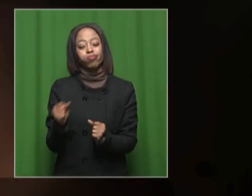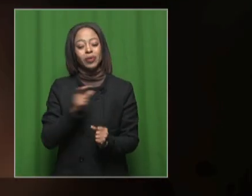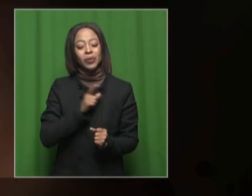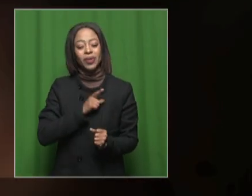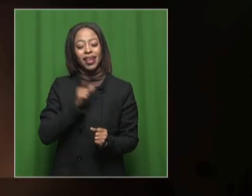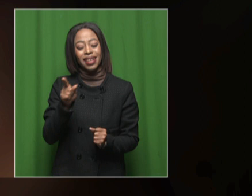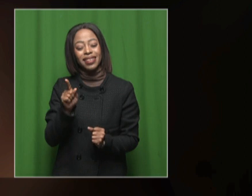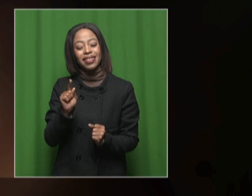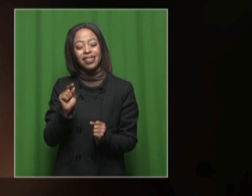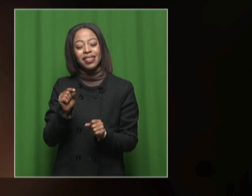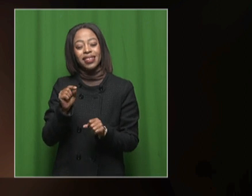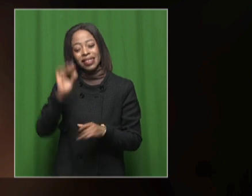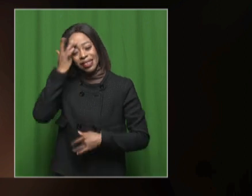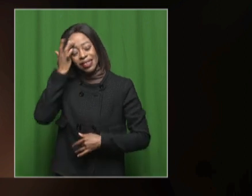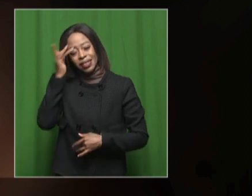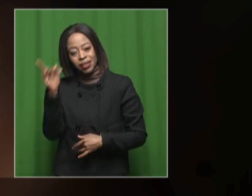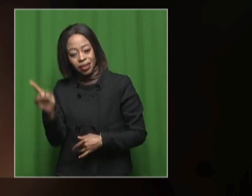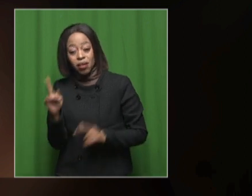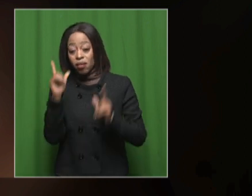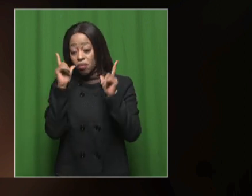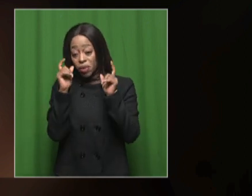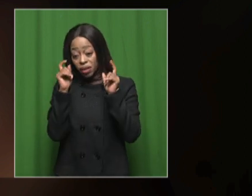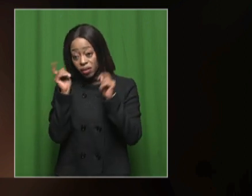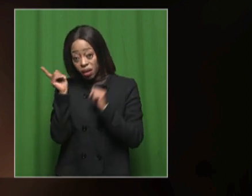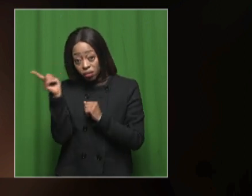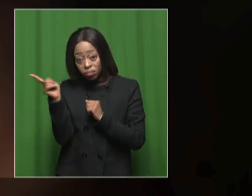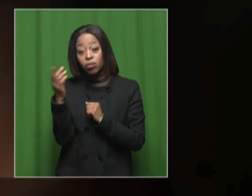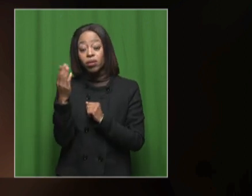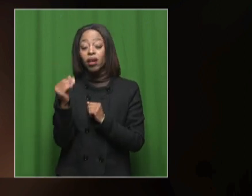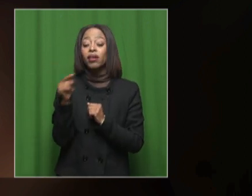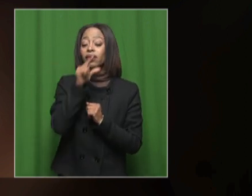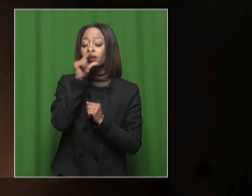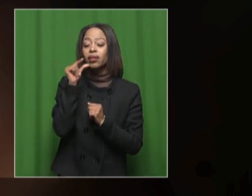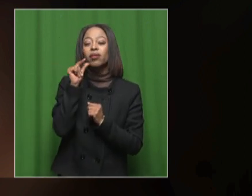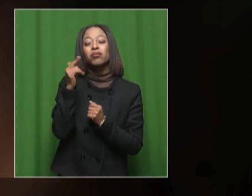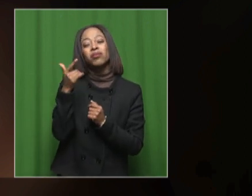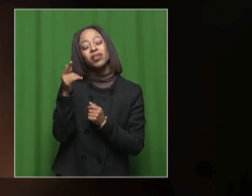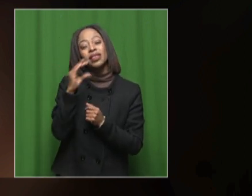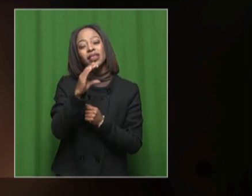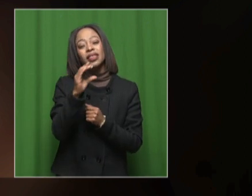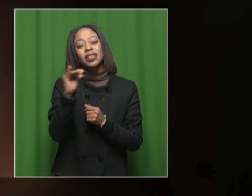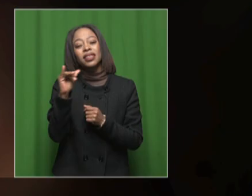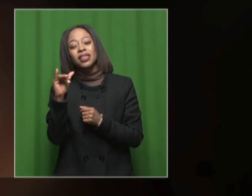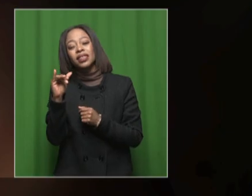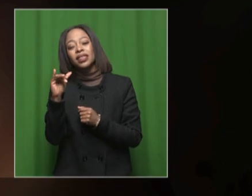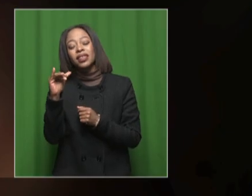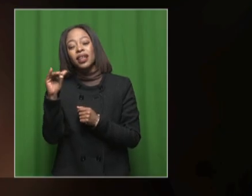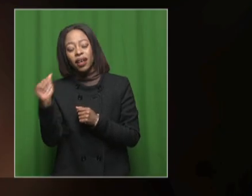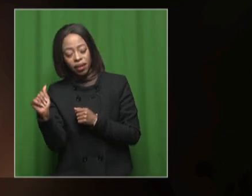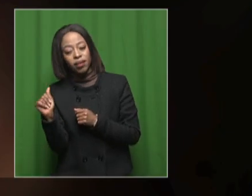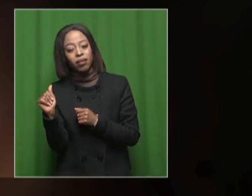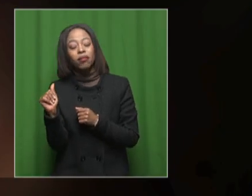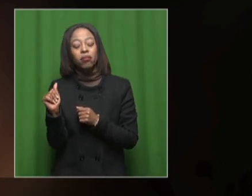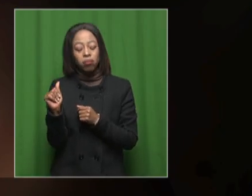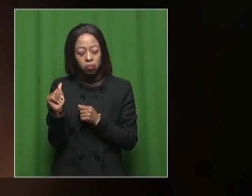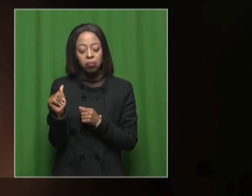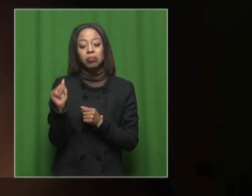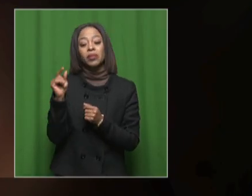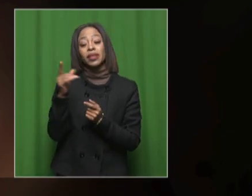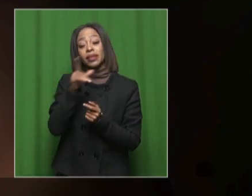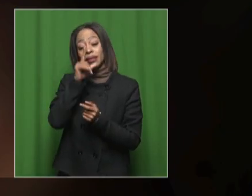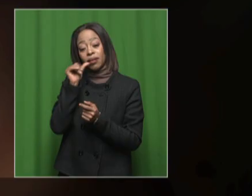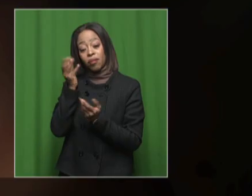autoimmune condition. The one you have in your picture there is a condition called, looks like CCCA or central centrifugal cicatricial